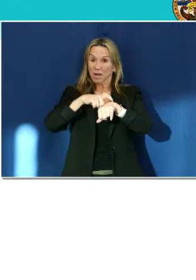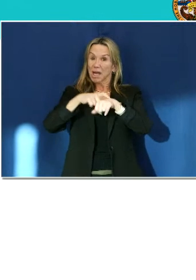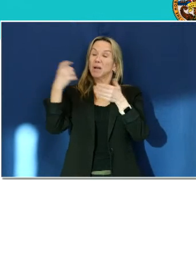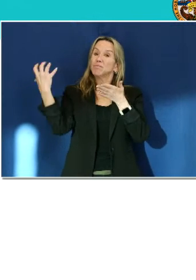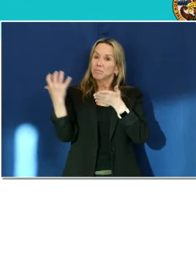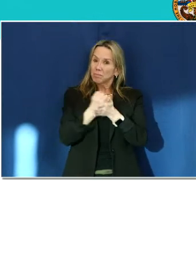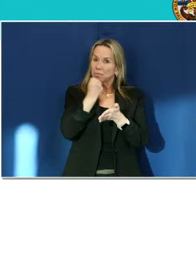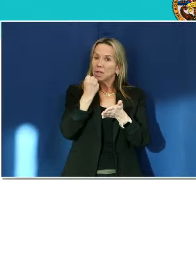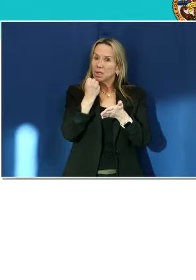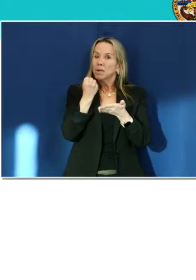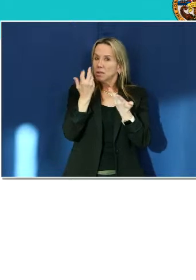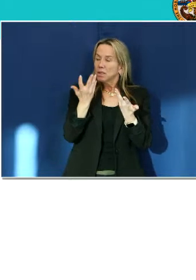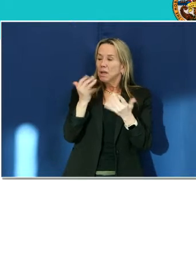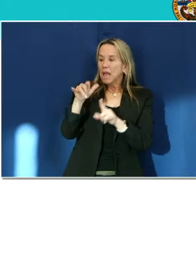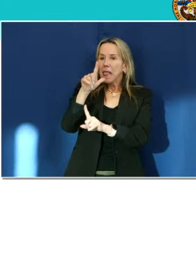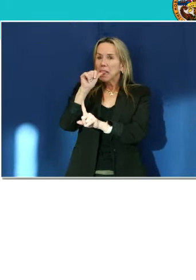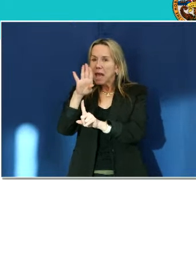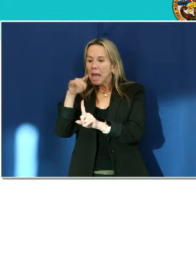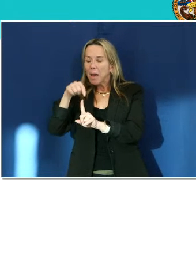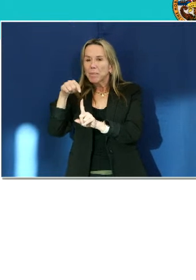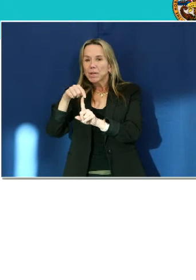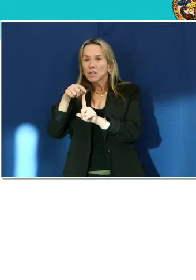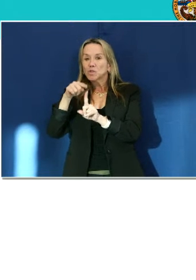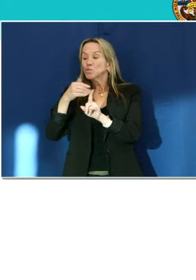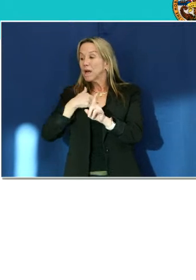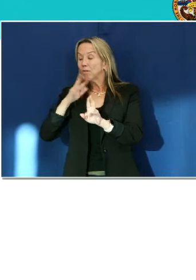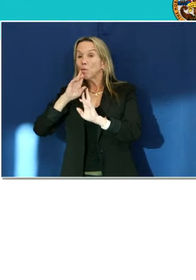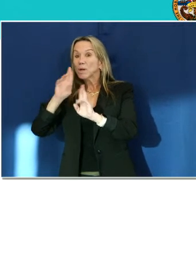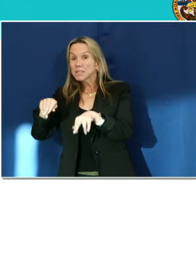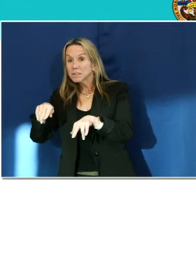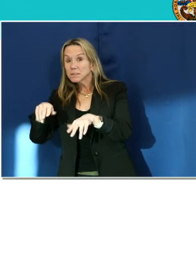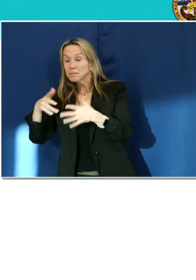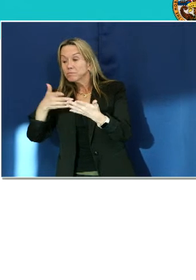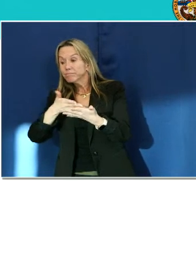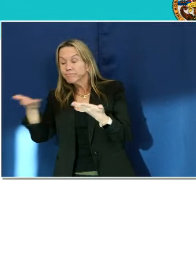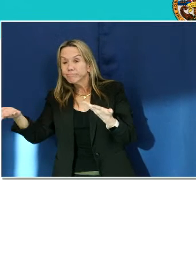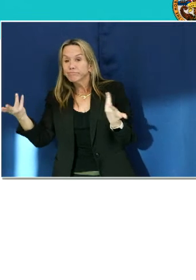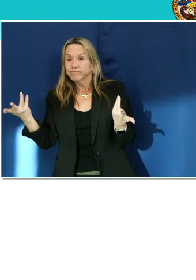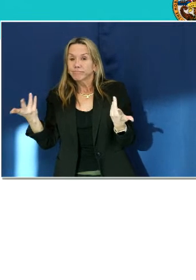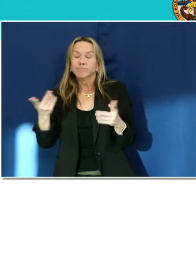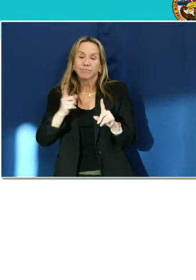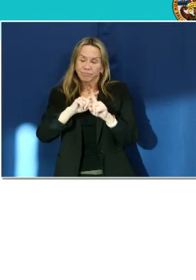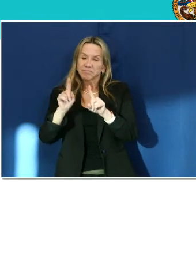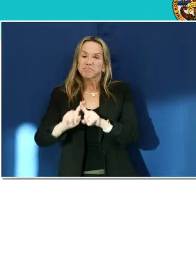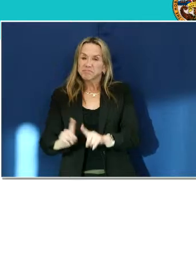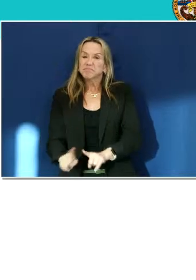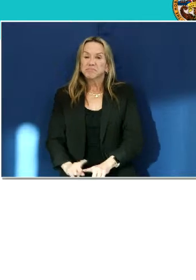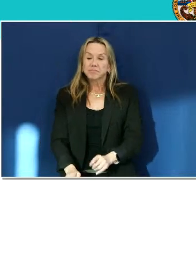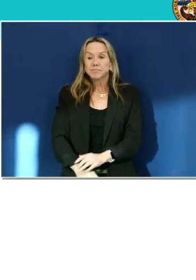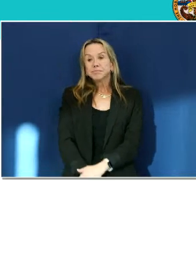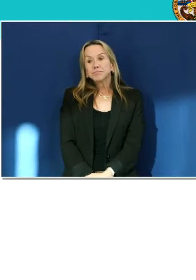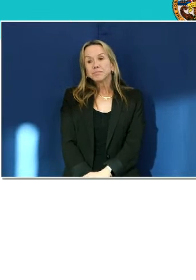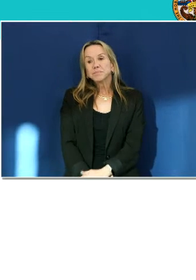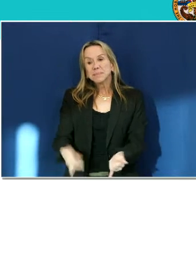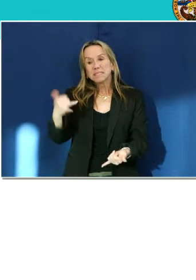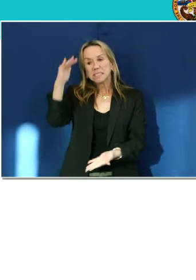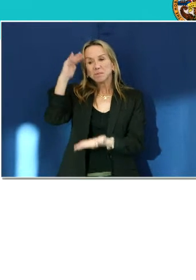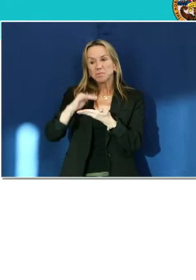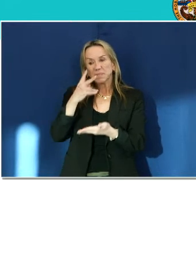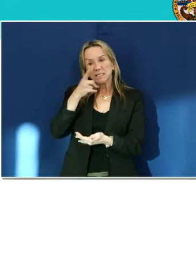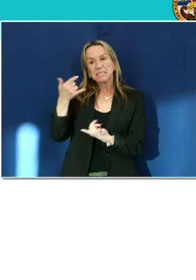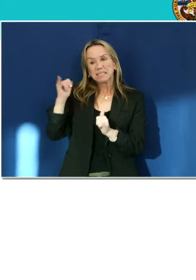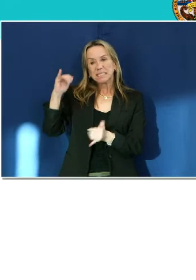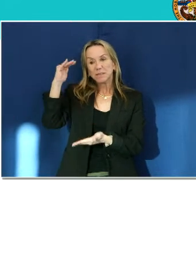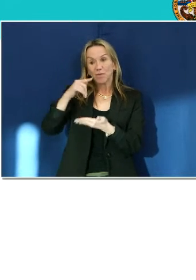for labs from the various partners that are conducting laboratory testing in